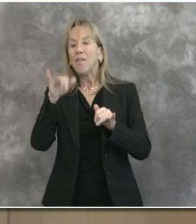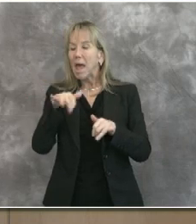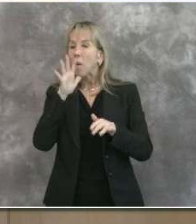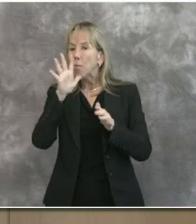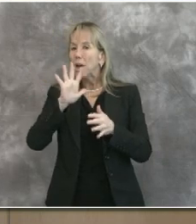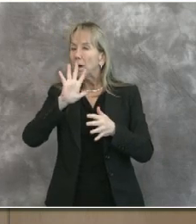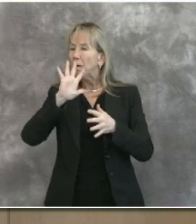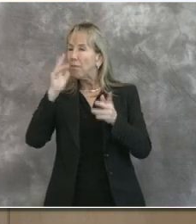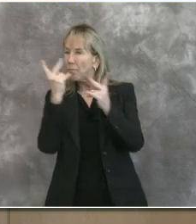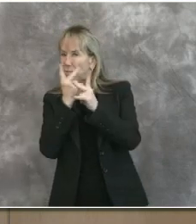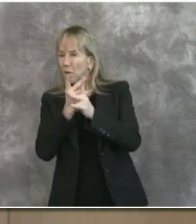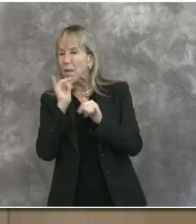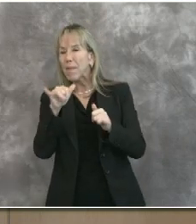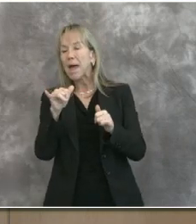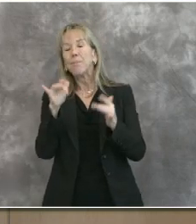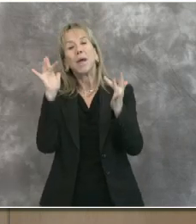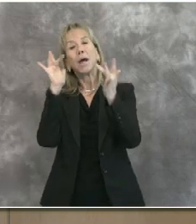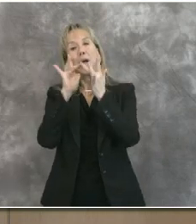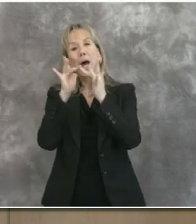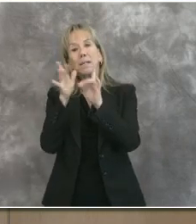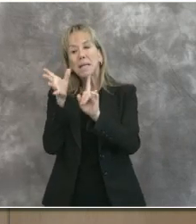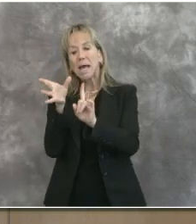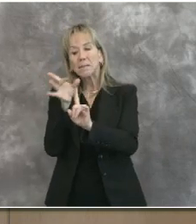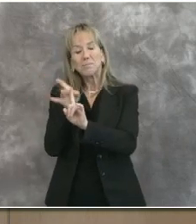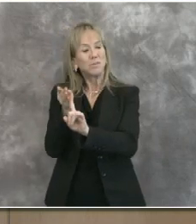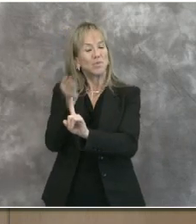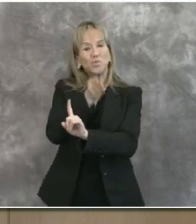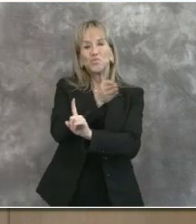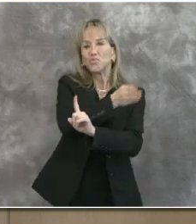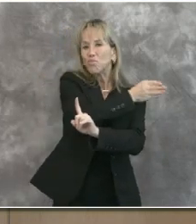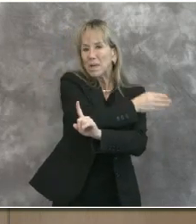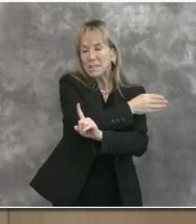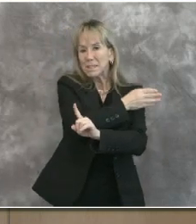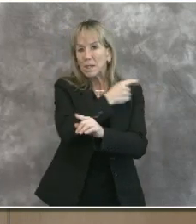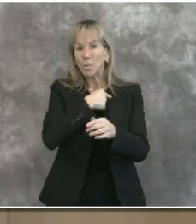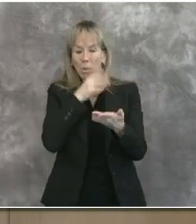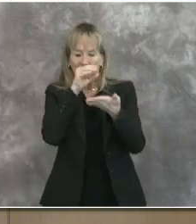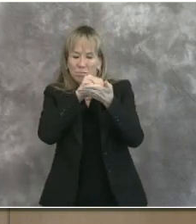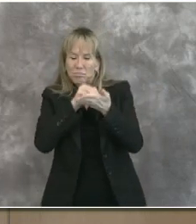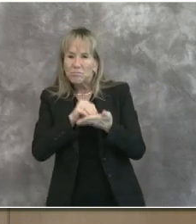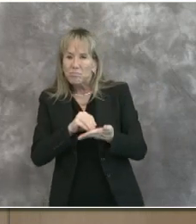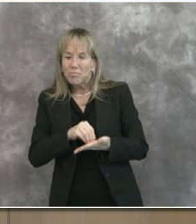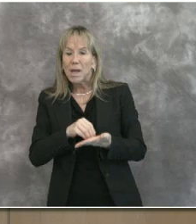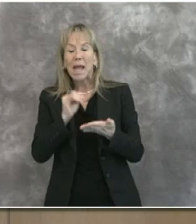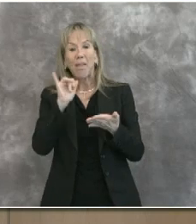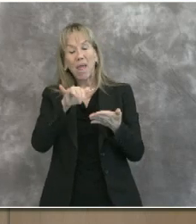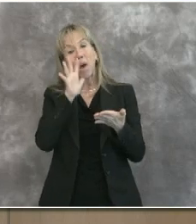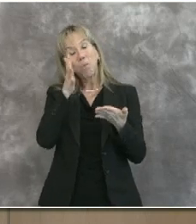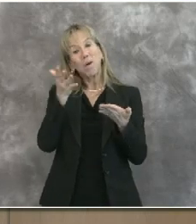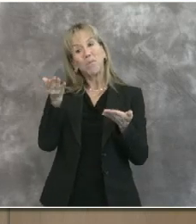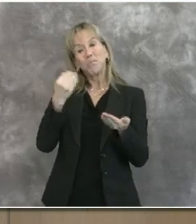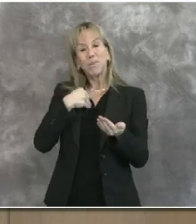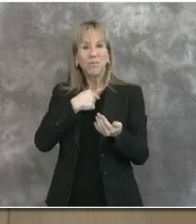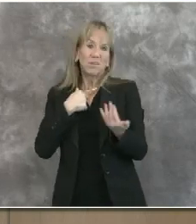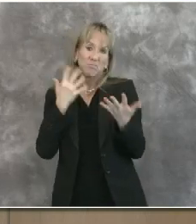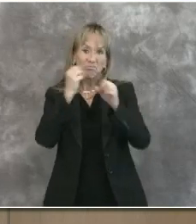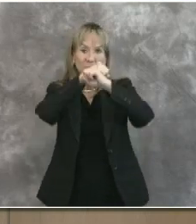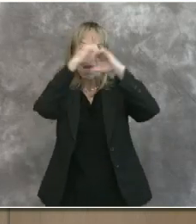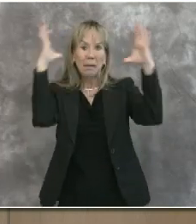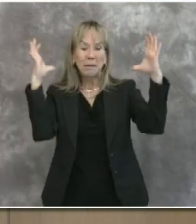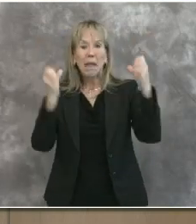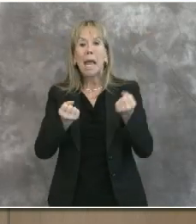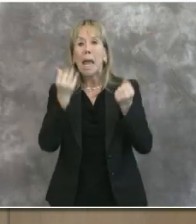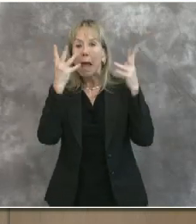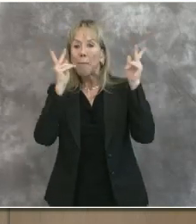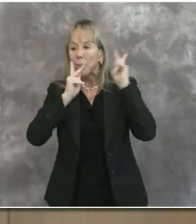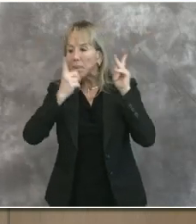we will estimate how many close contacts we think each one of those individuals will have, and that will shape how many individuals on